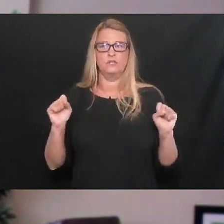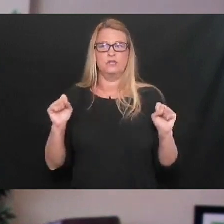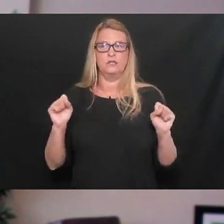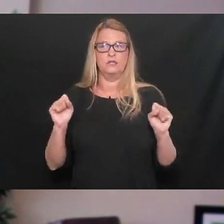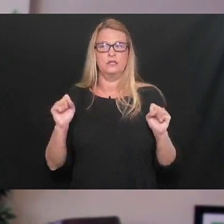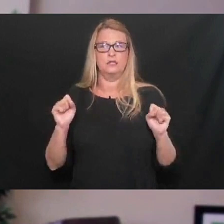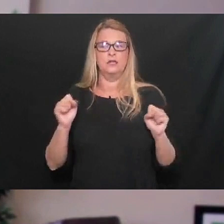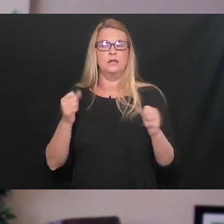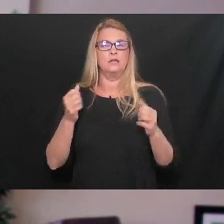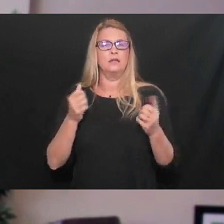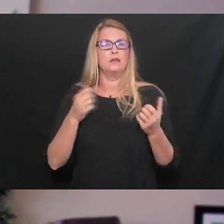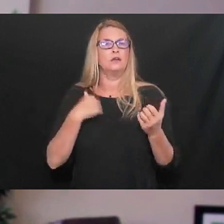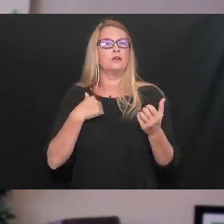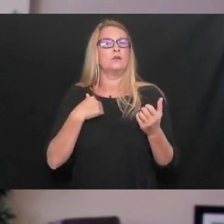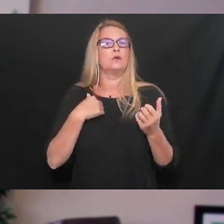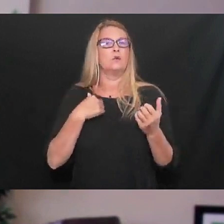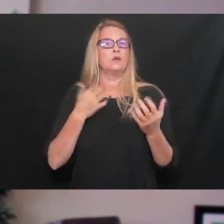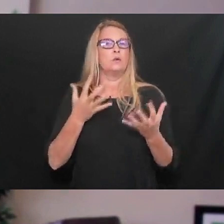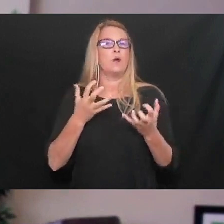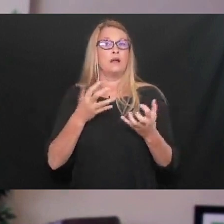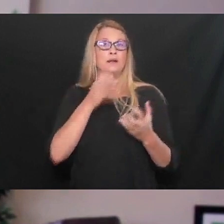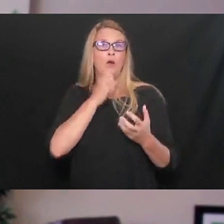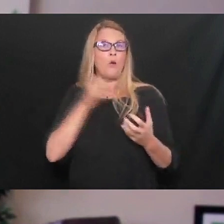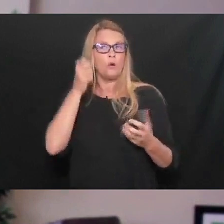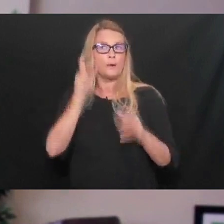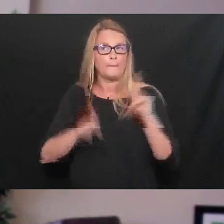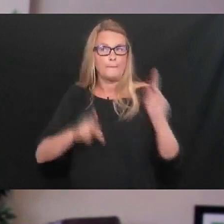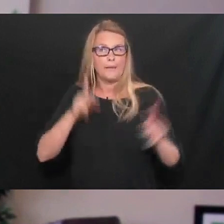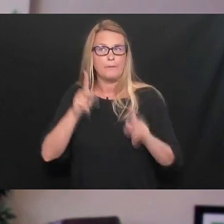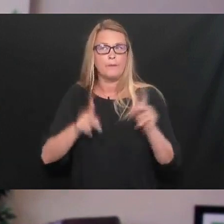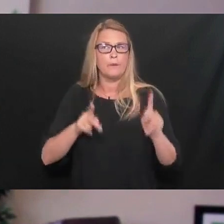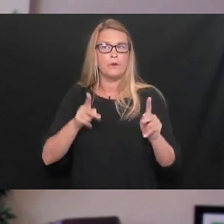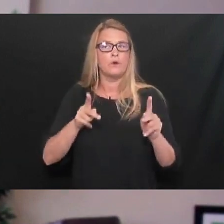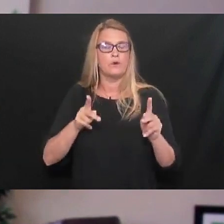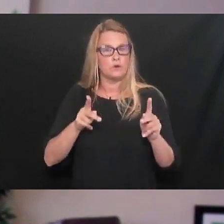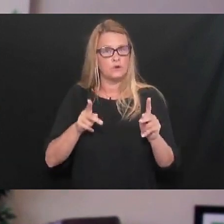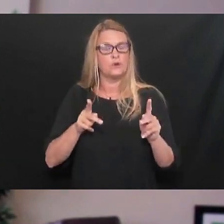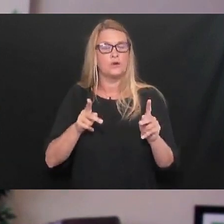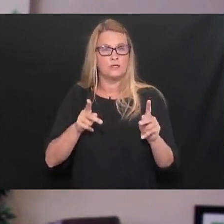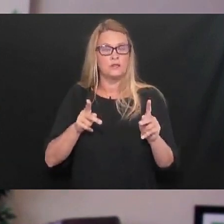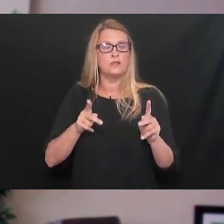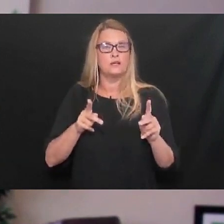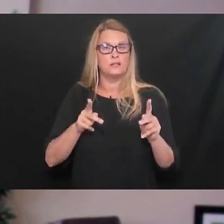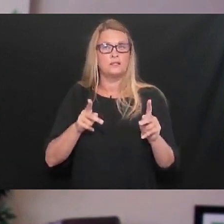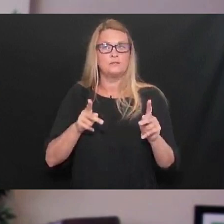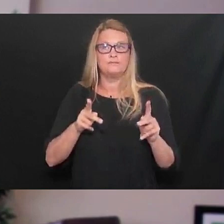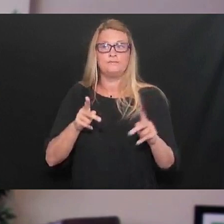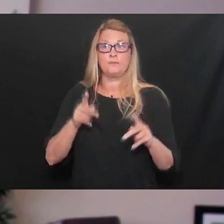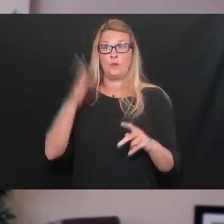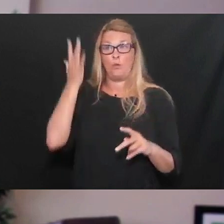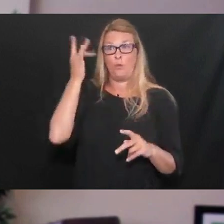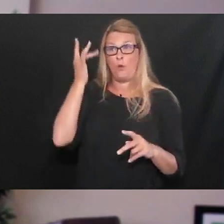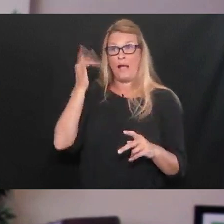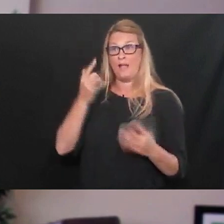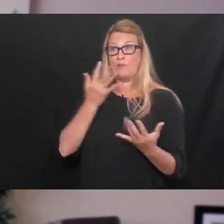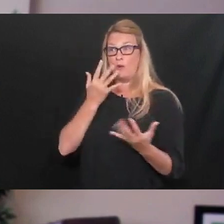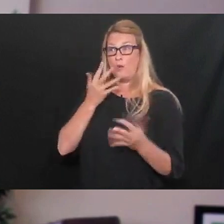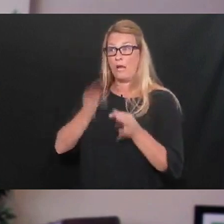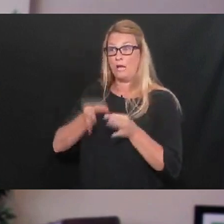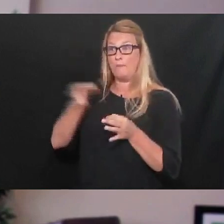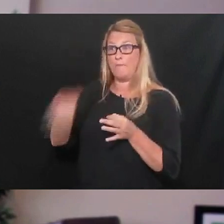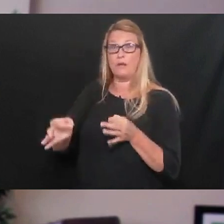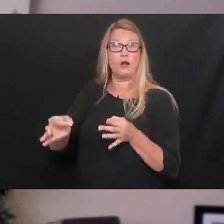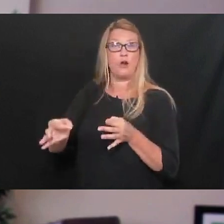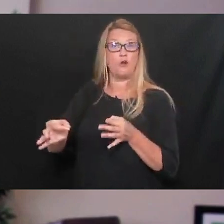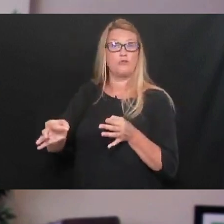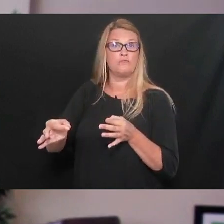our residents, particularly those older people that are farthest from their vaccine, because ultimately, if we wait too long,